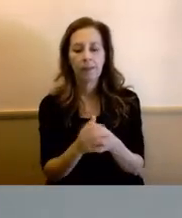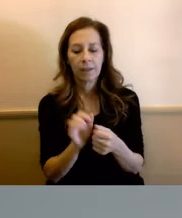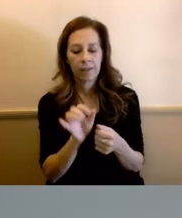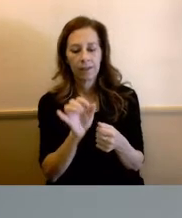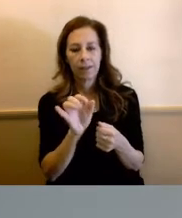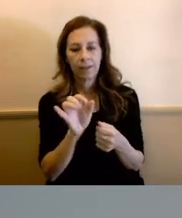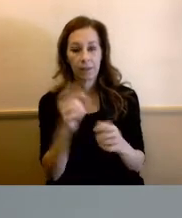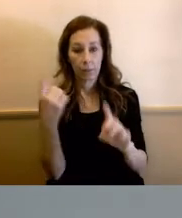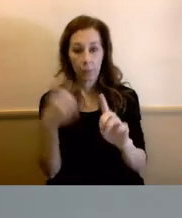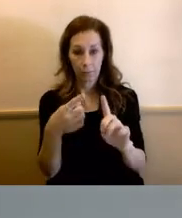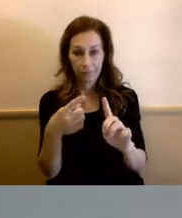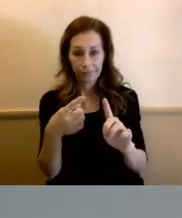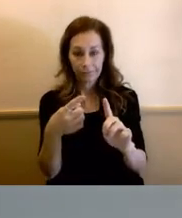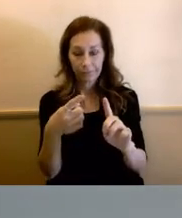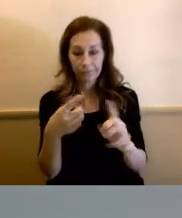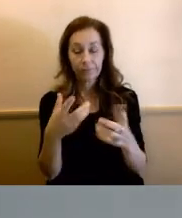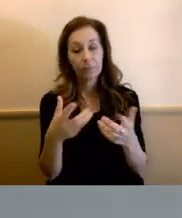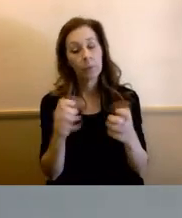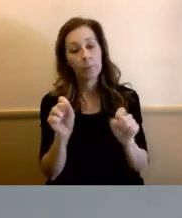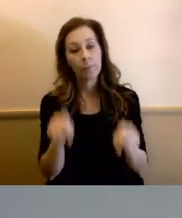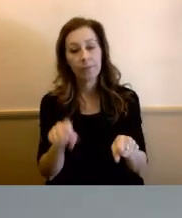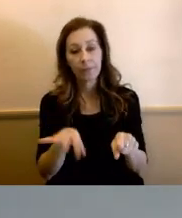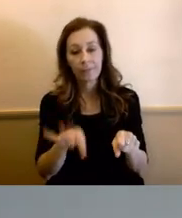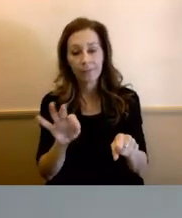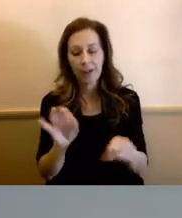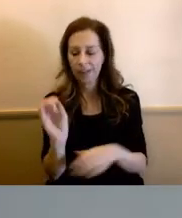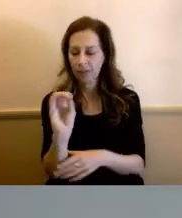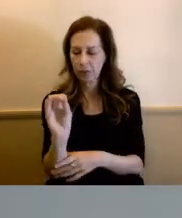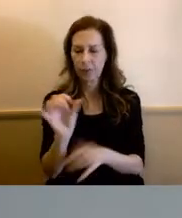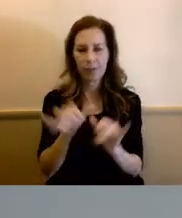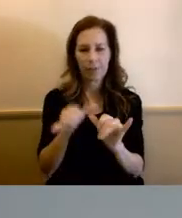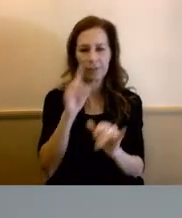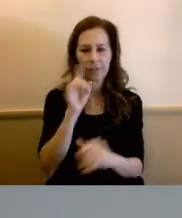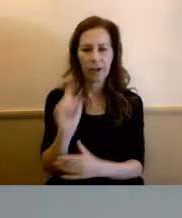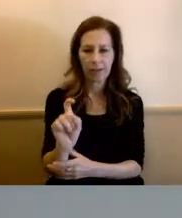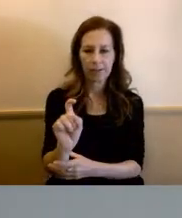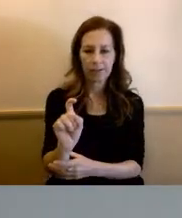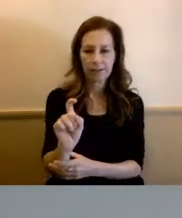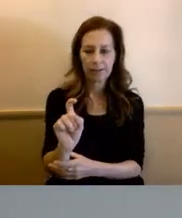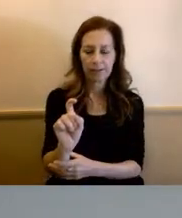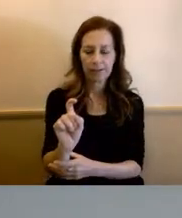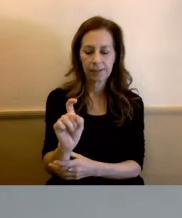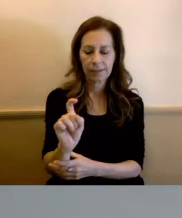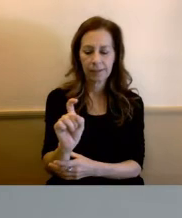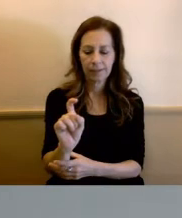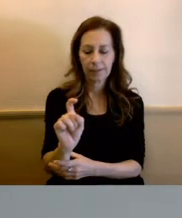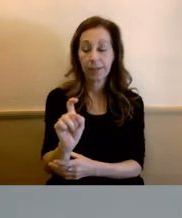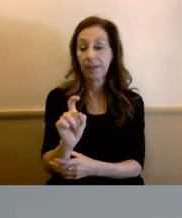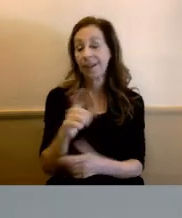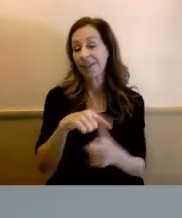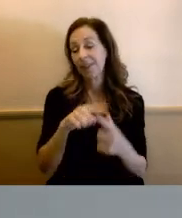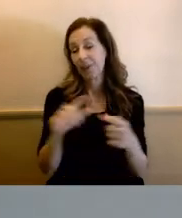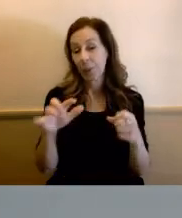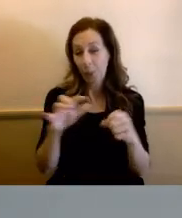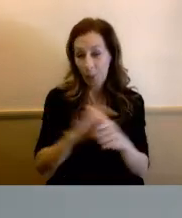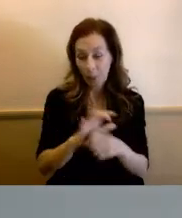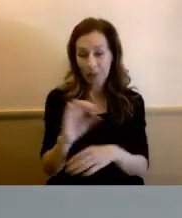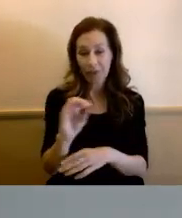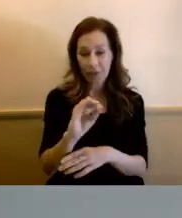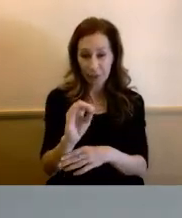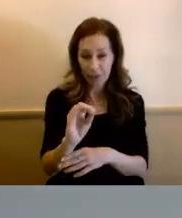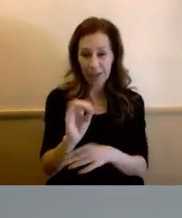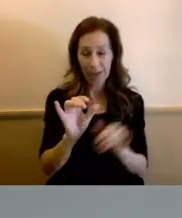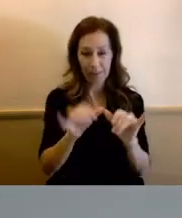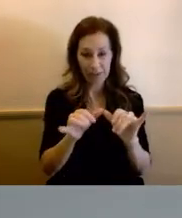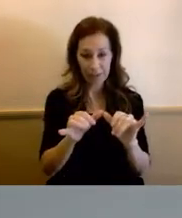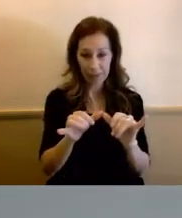us to be able to find the degree measurement of x, and eventually the whole degree measurement, right, or all of the angles